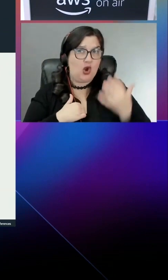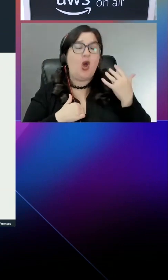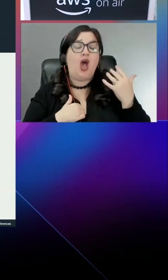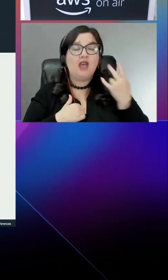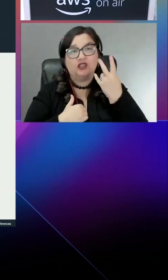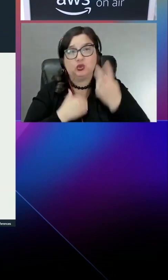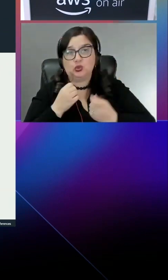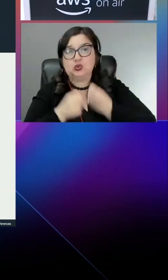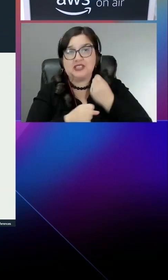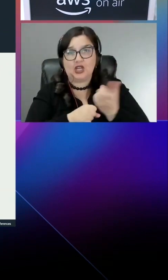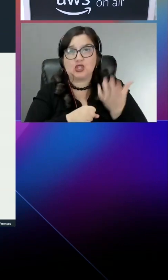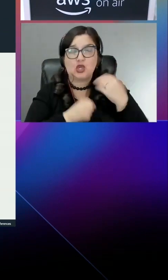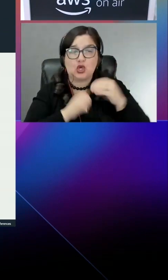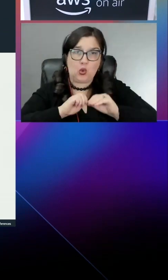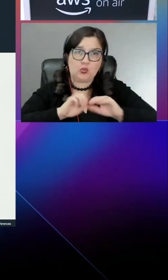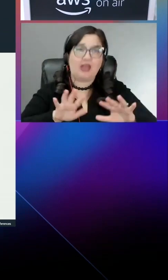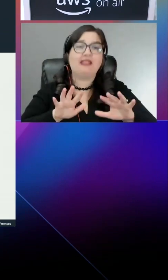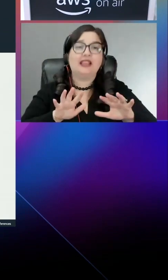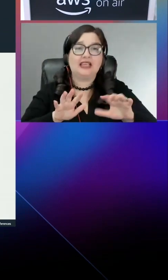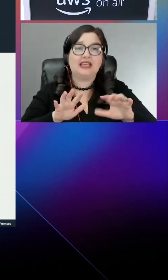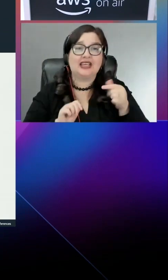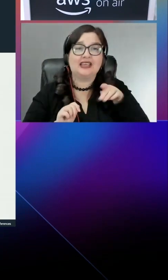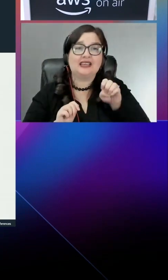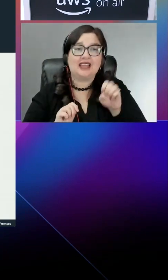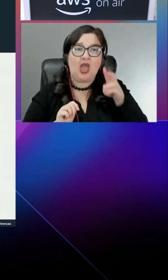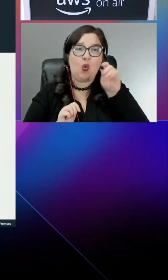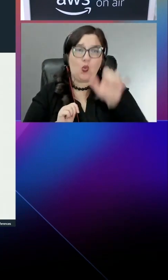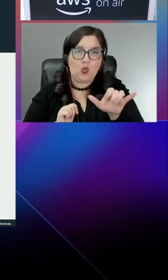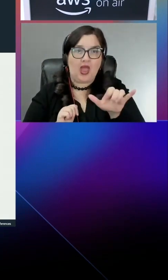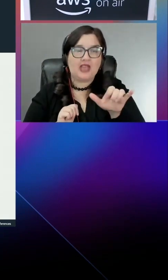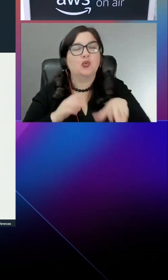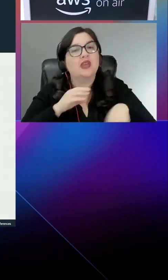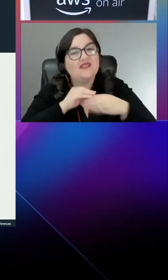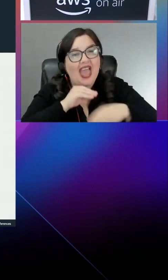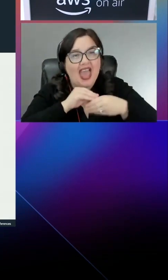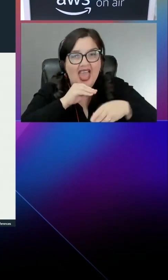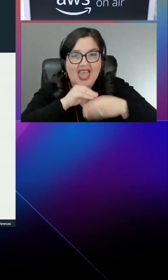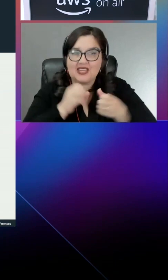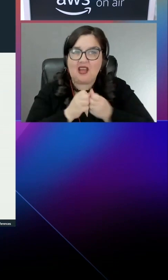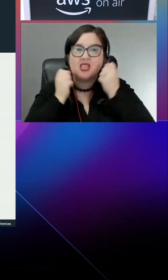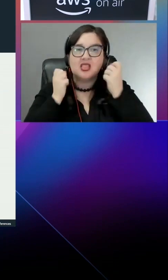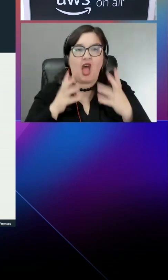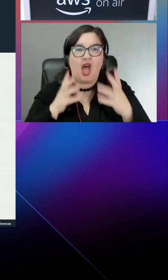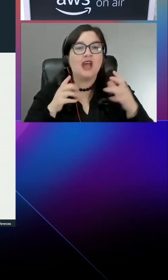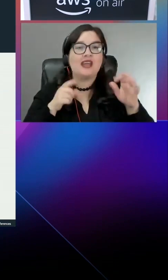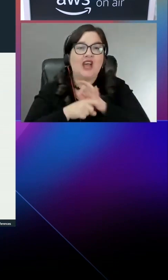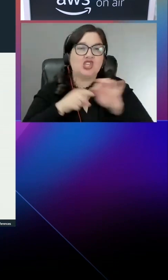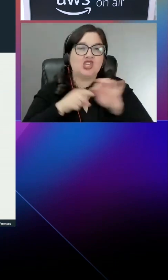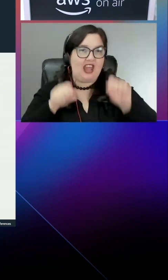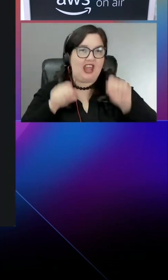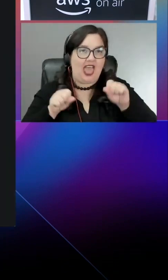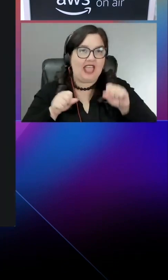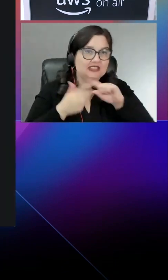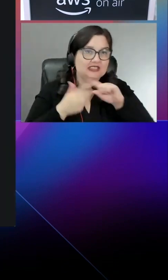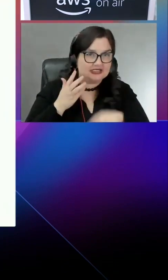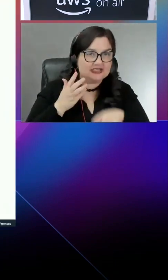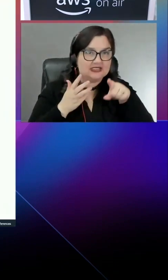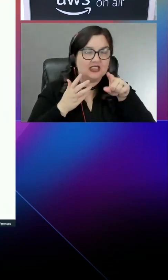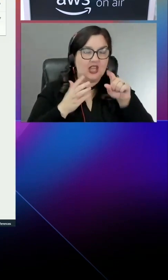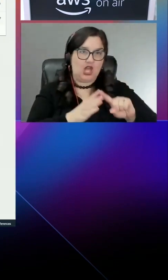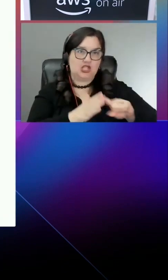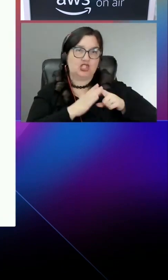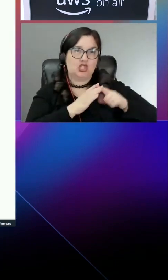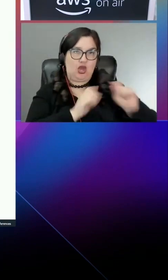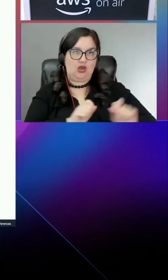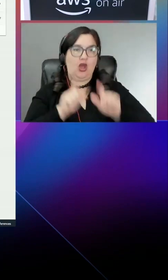to visualize transit gateways. And so we've added a lot of functionality here. And so if I click get started here, it's going to pull me into the console.